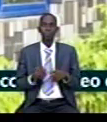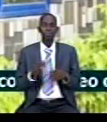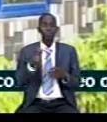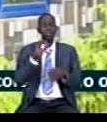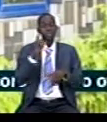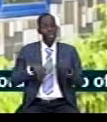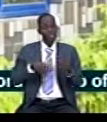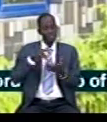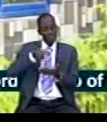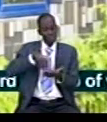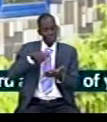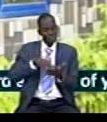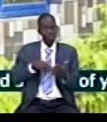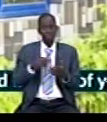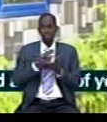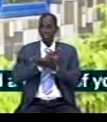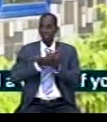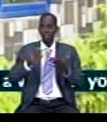my reading glass. And